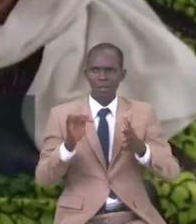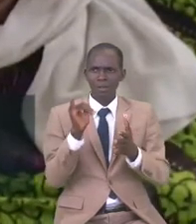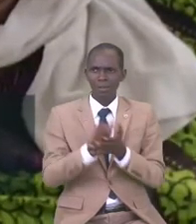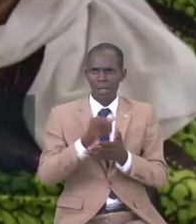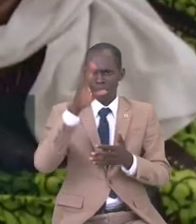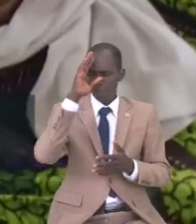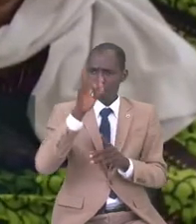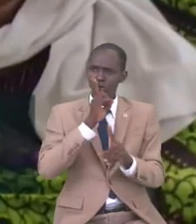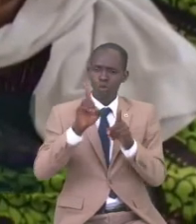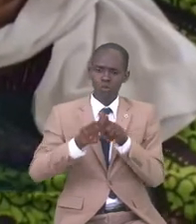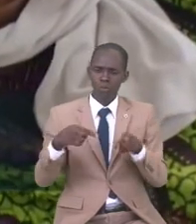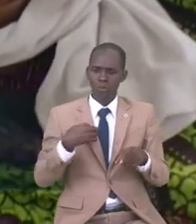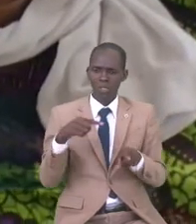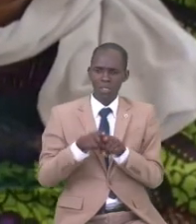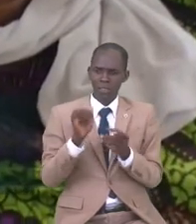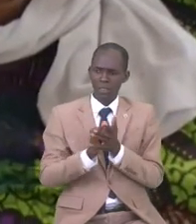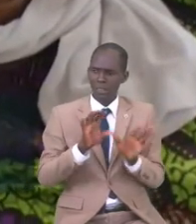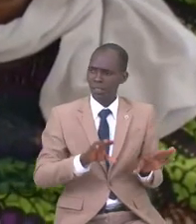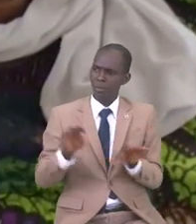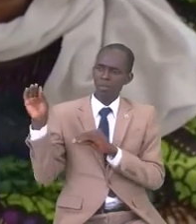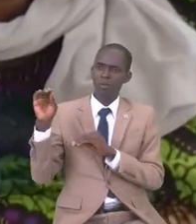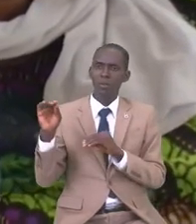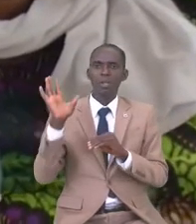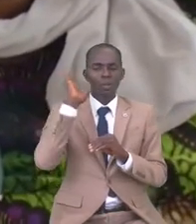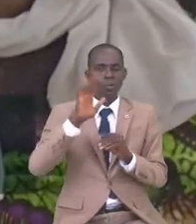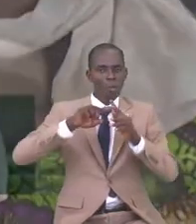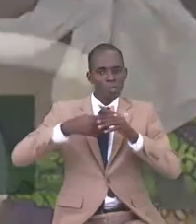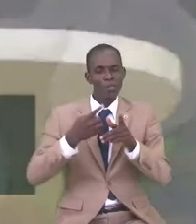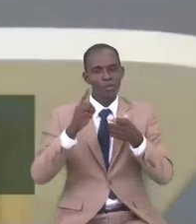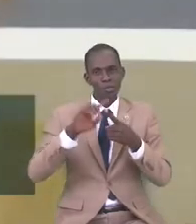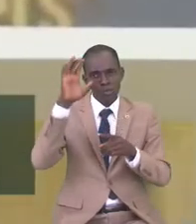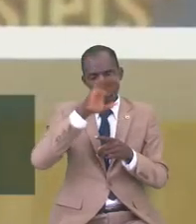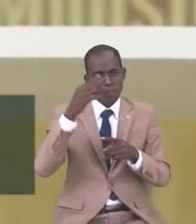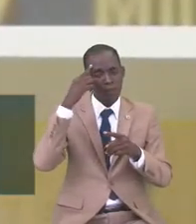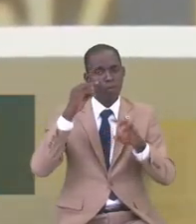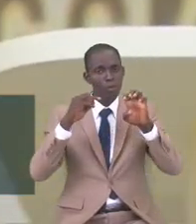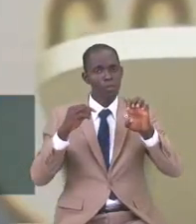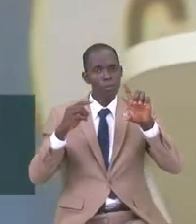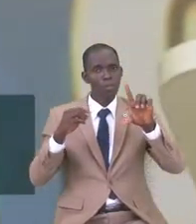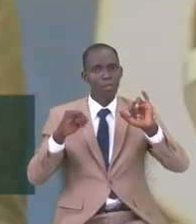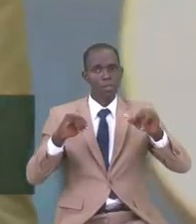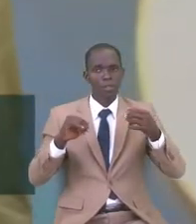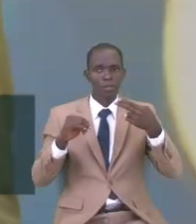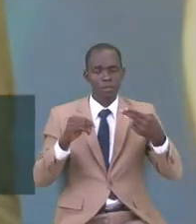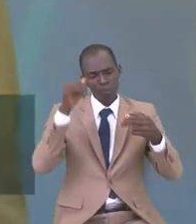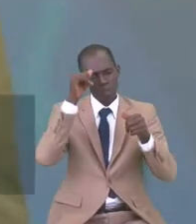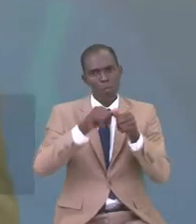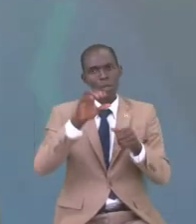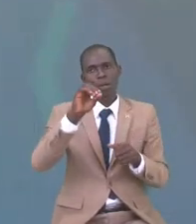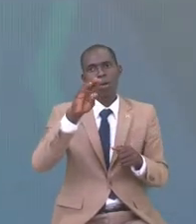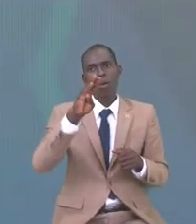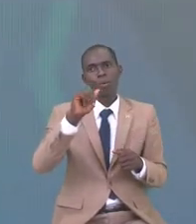go? And then he'll be searching for Elijah. Abadah said in chapter